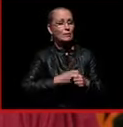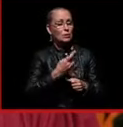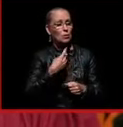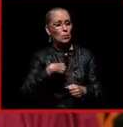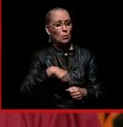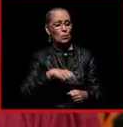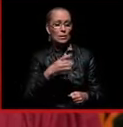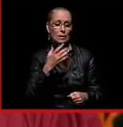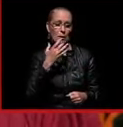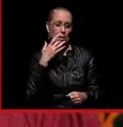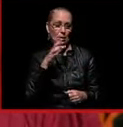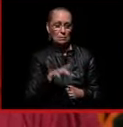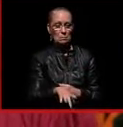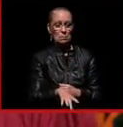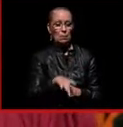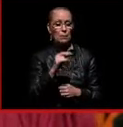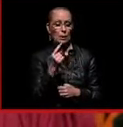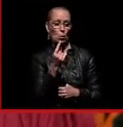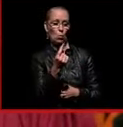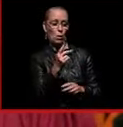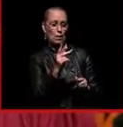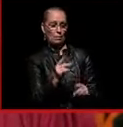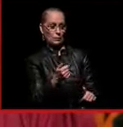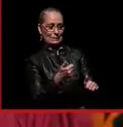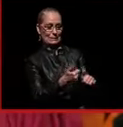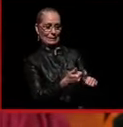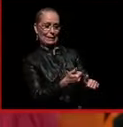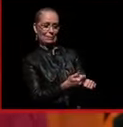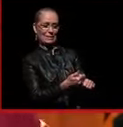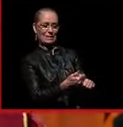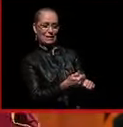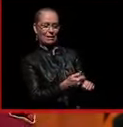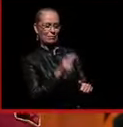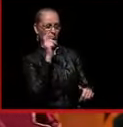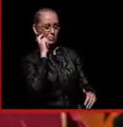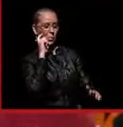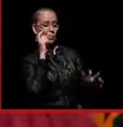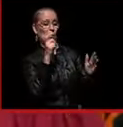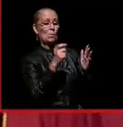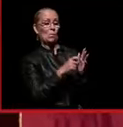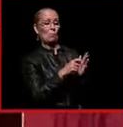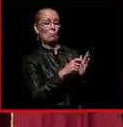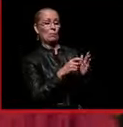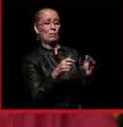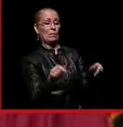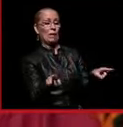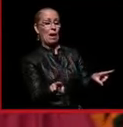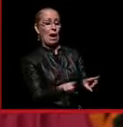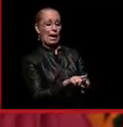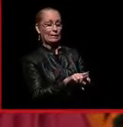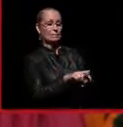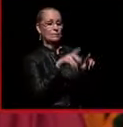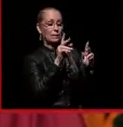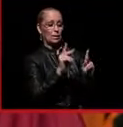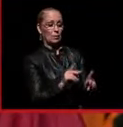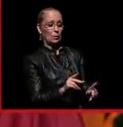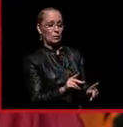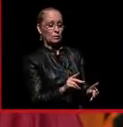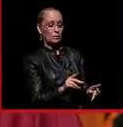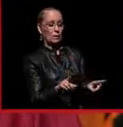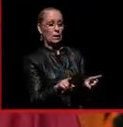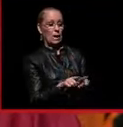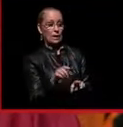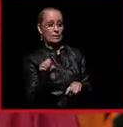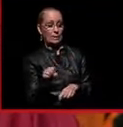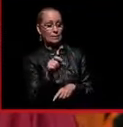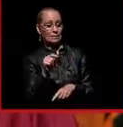to choose one who sets him or herself aside as a person who has an institution we believe